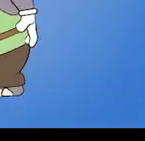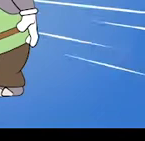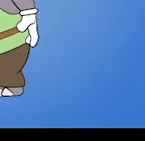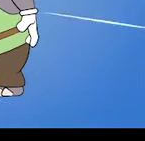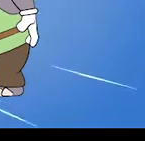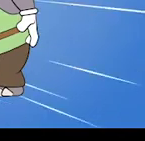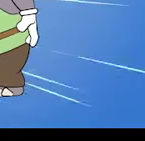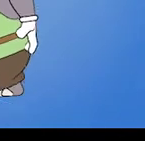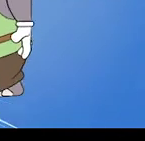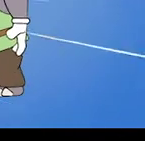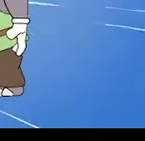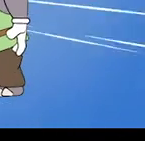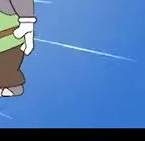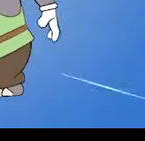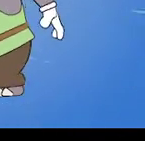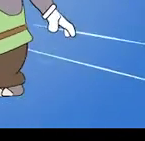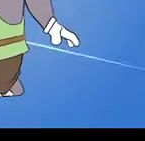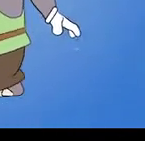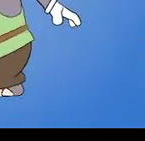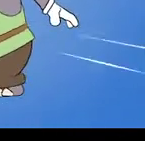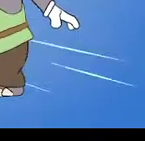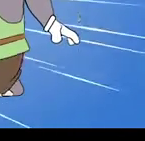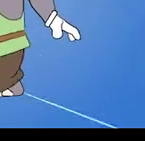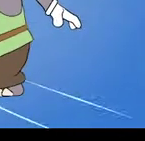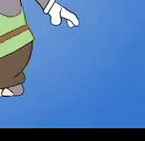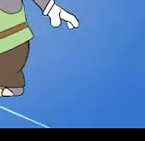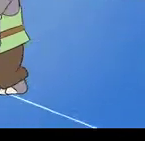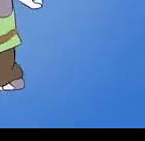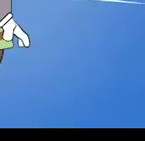come and study with Tanzania Institute of Education.